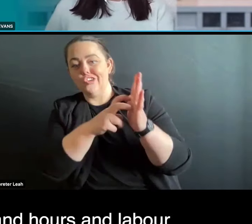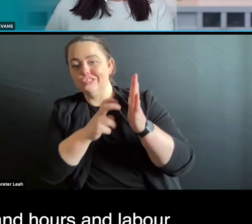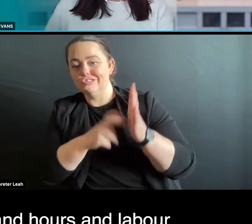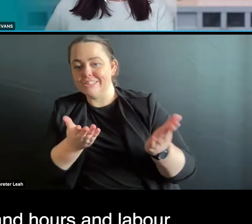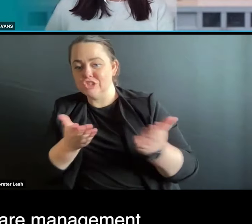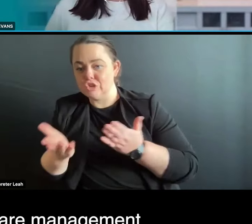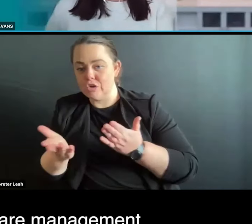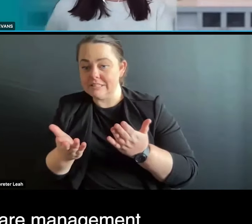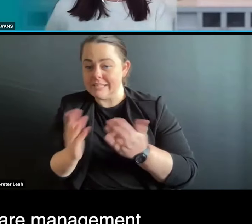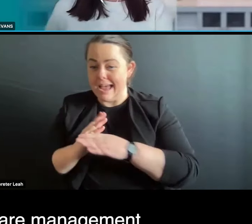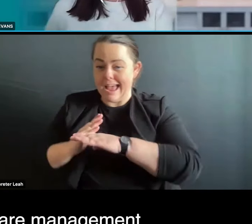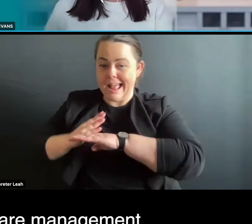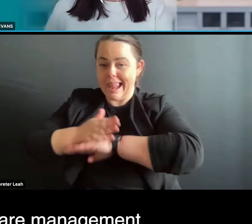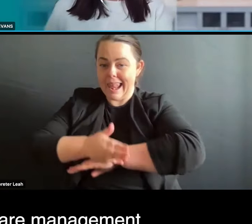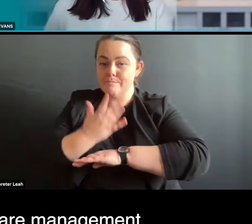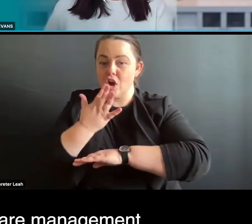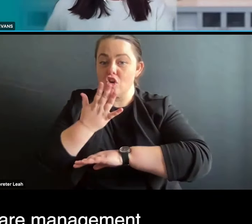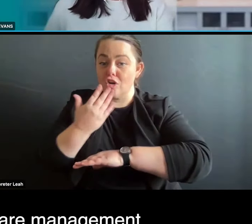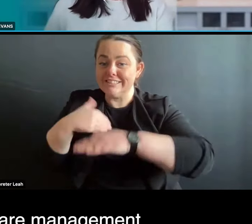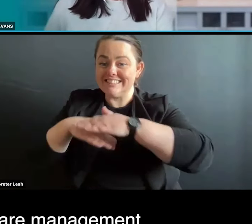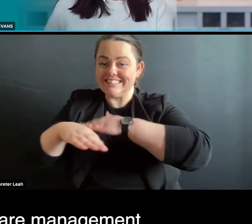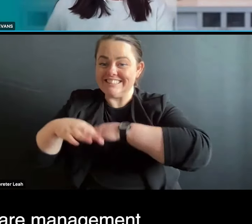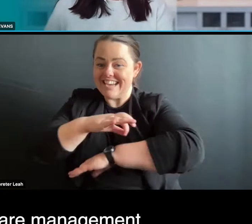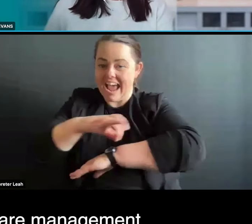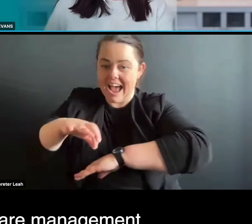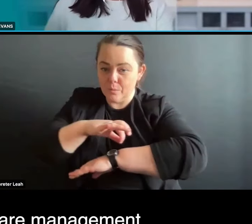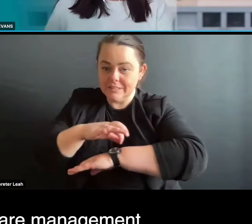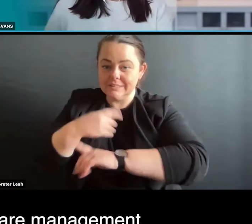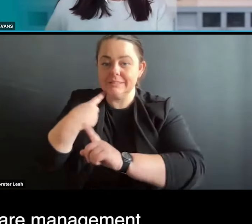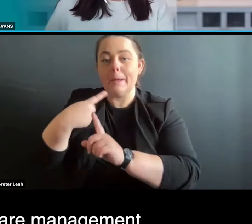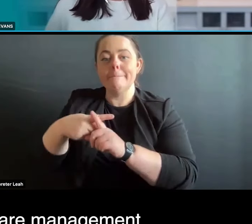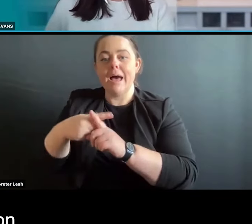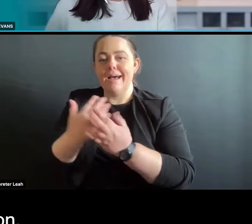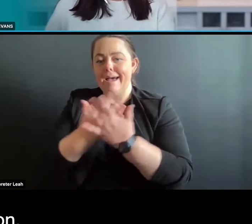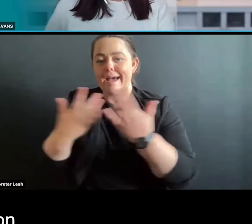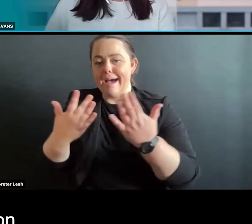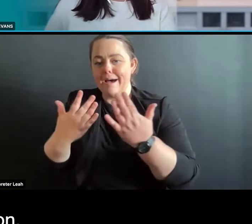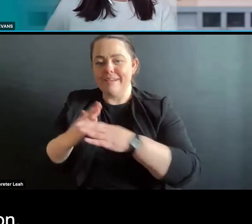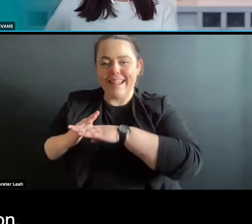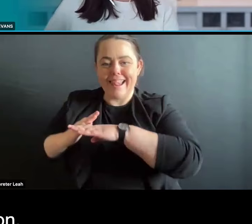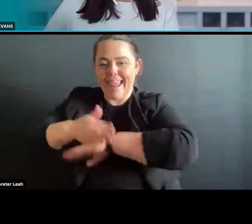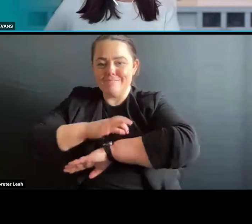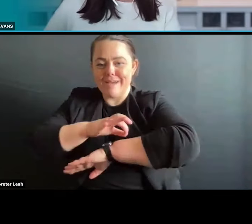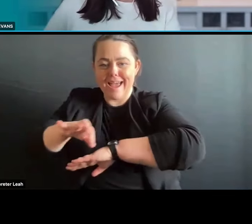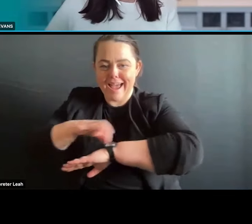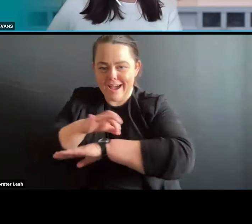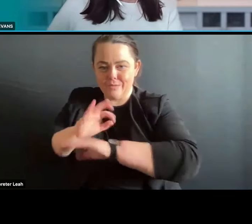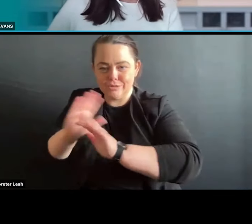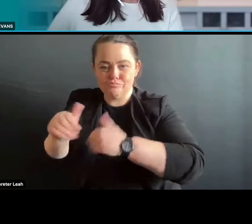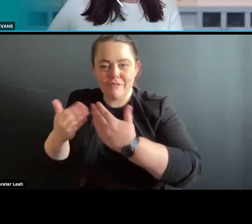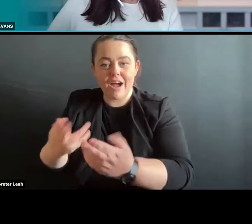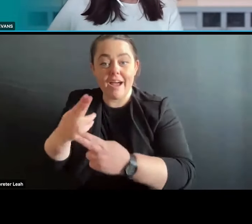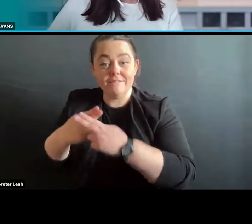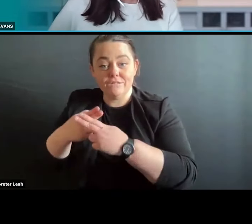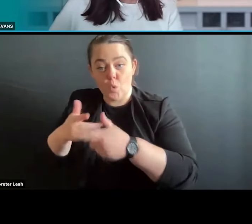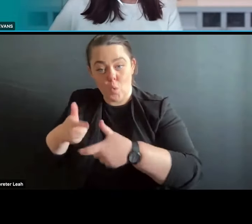hours delivered for care management and administration.